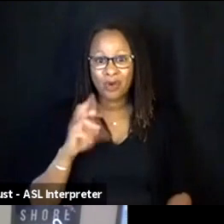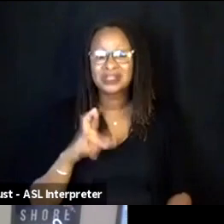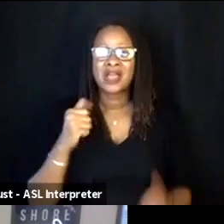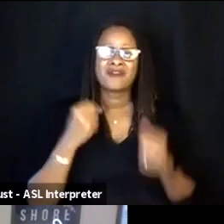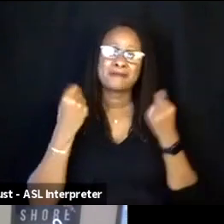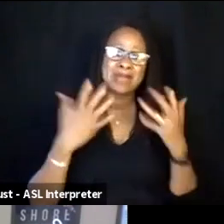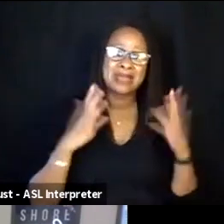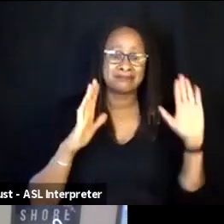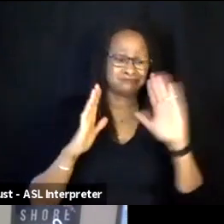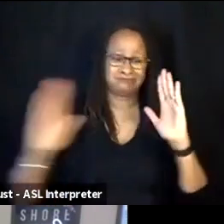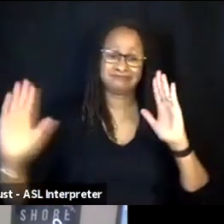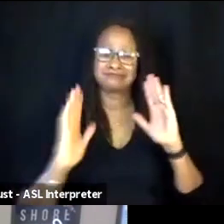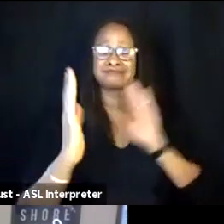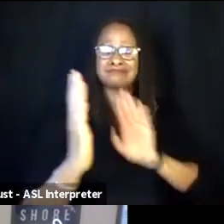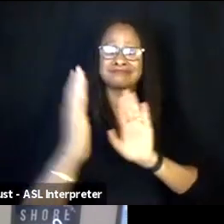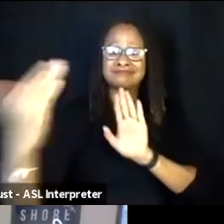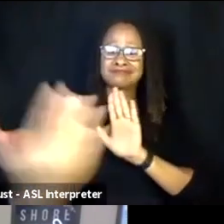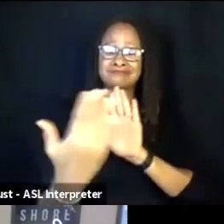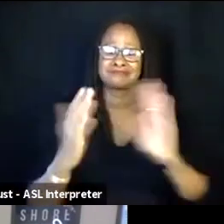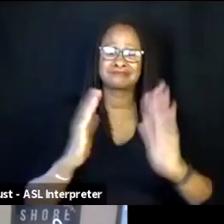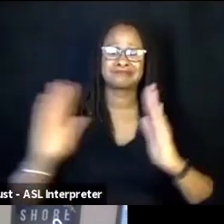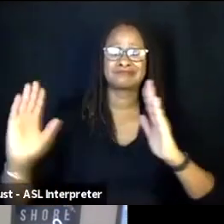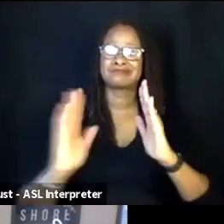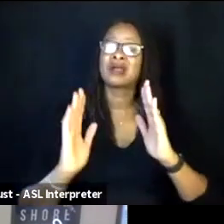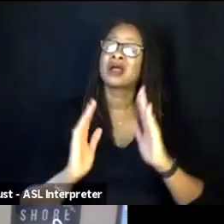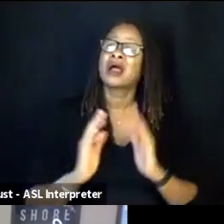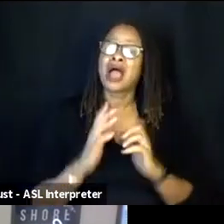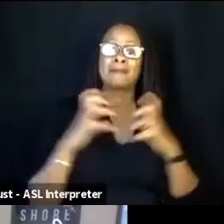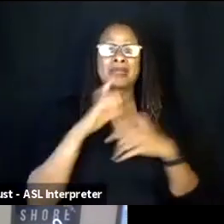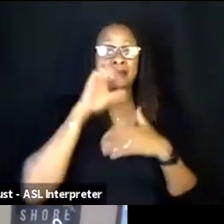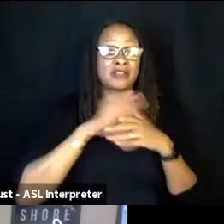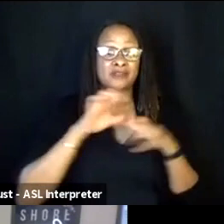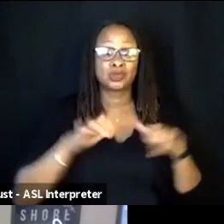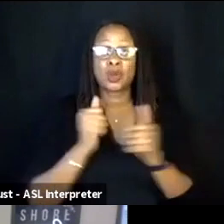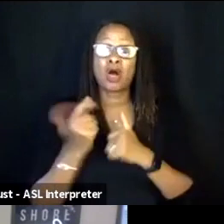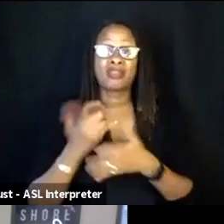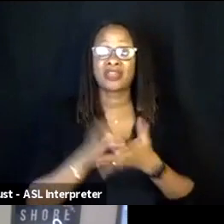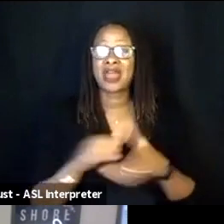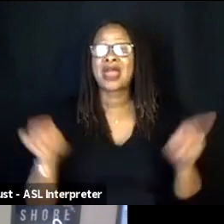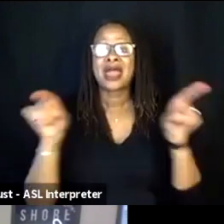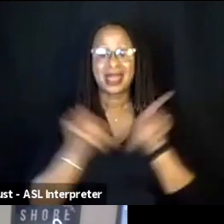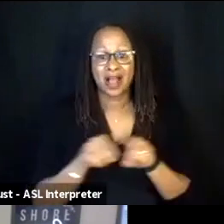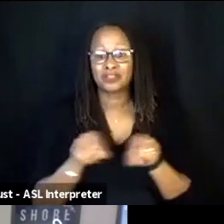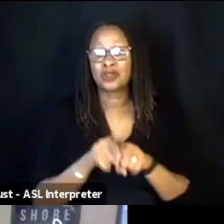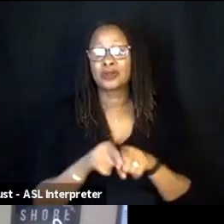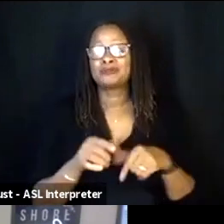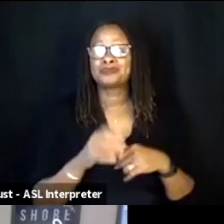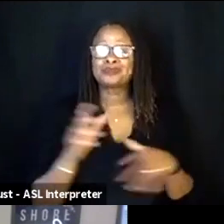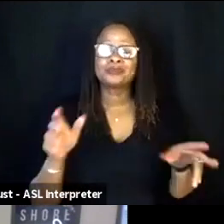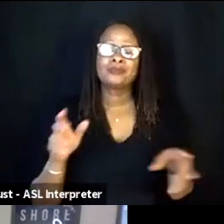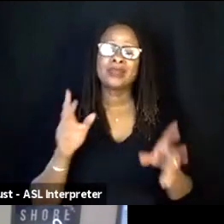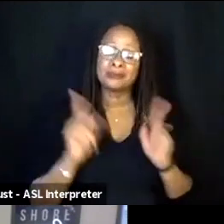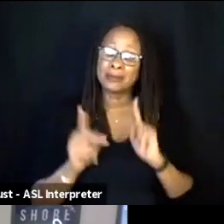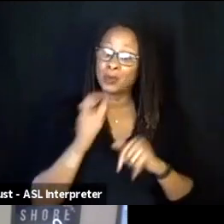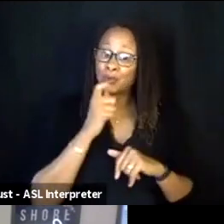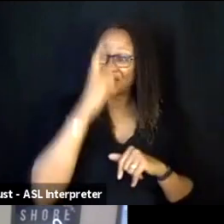lots of pressure points. And so, yeah, big believer in doing all of that, but also as people who I